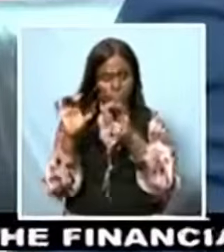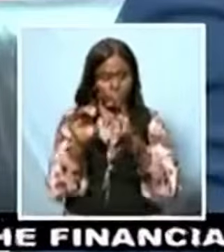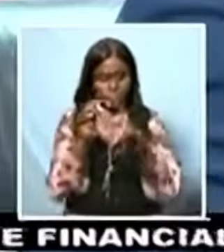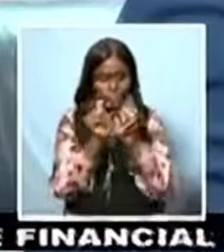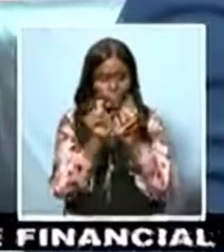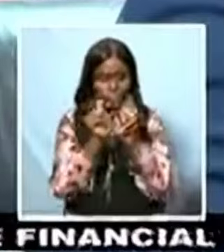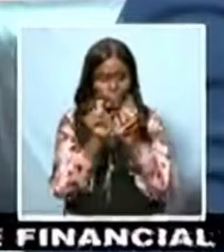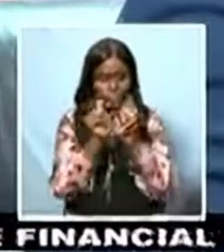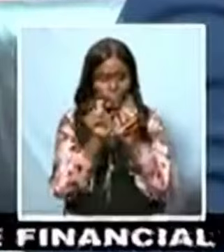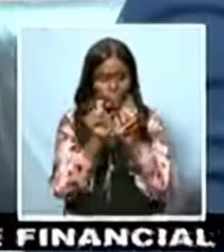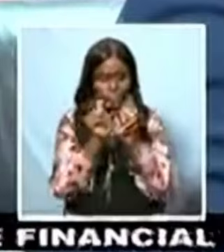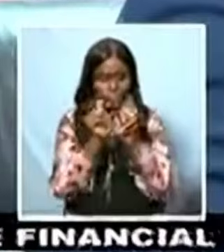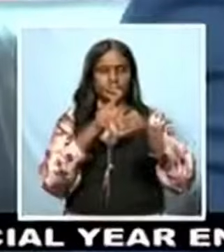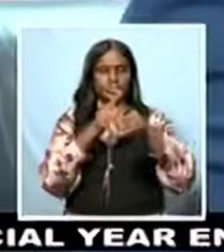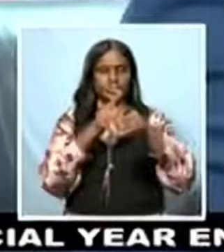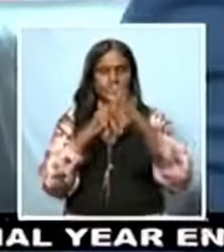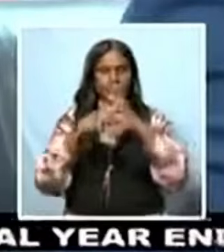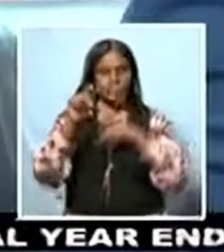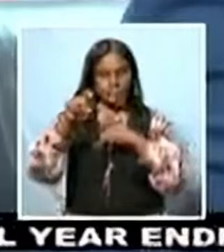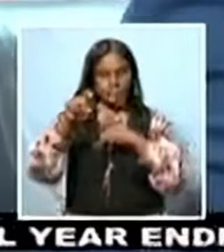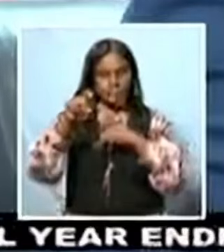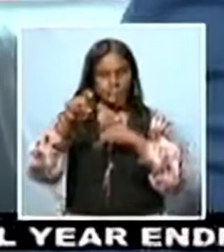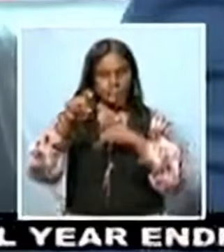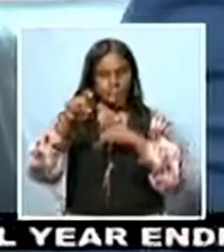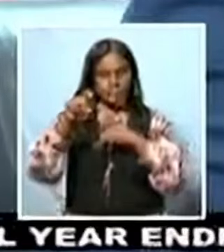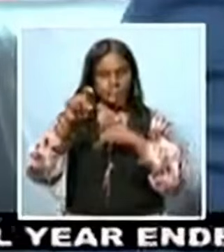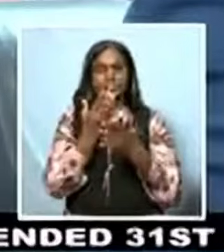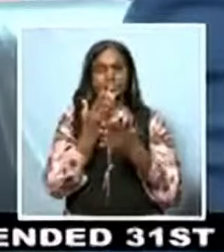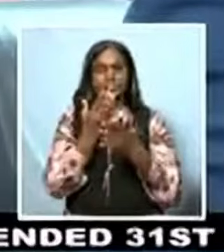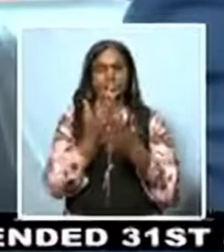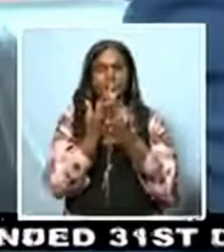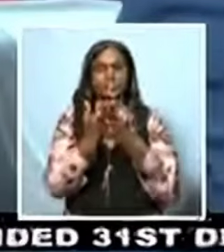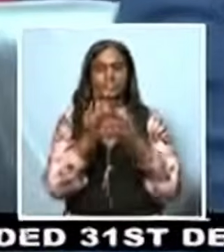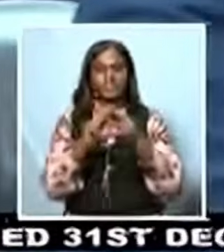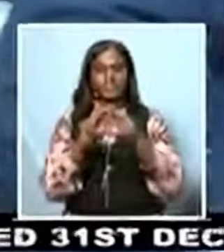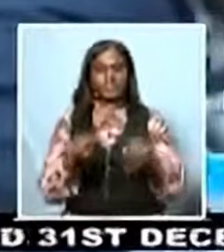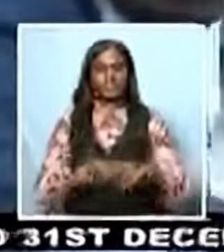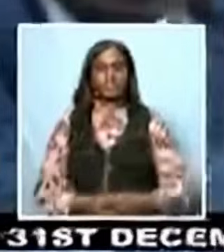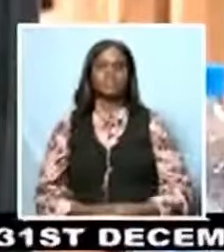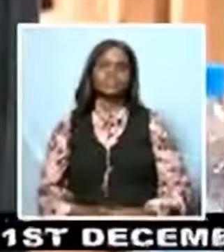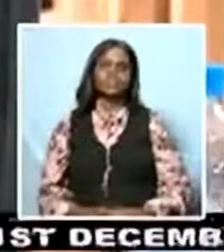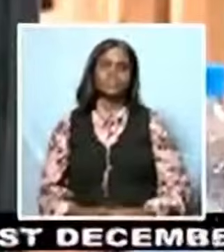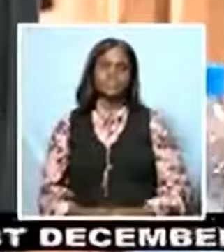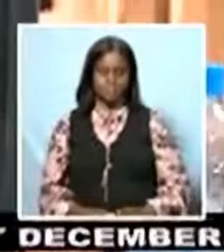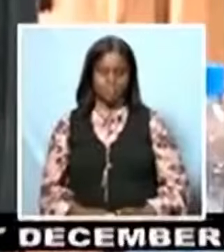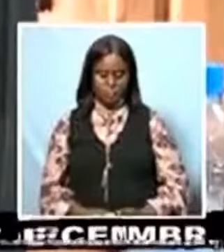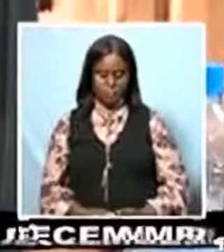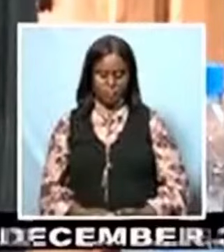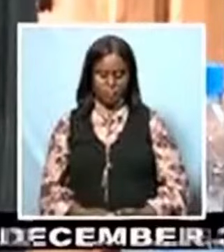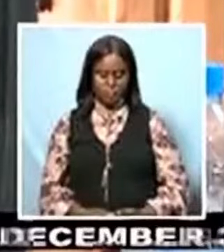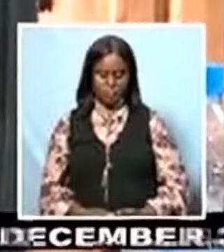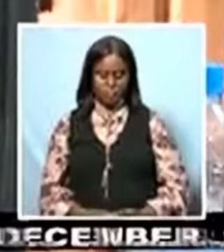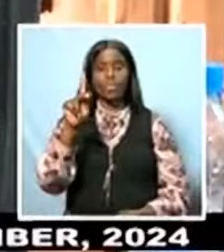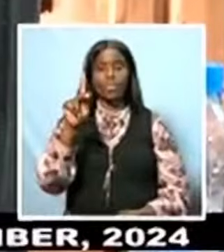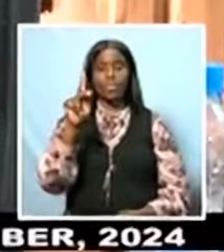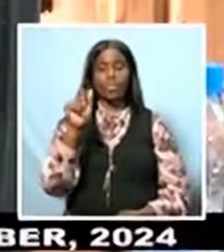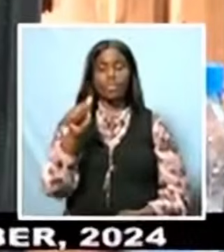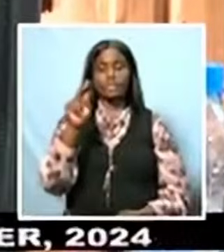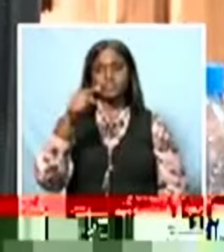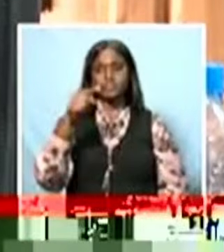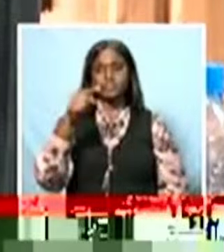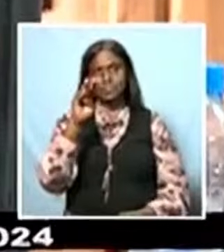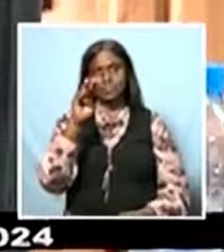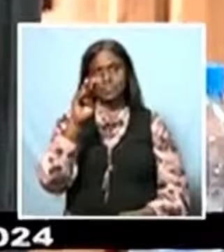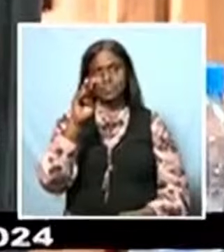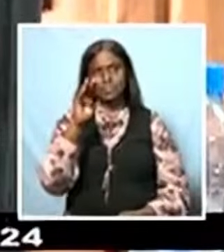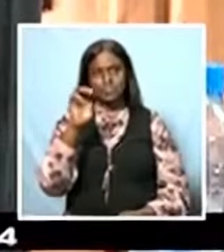within the time frame that is required by law? I submit, Chair. Chair. Honorable Kangombe, could ask another